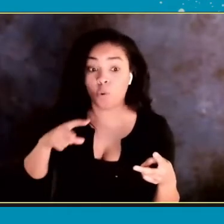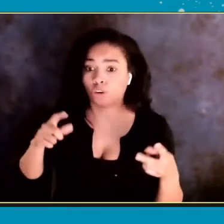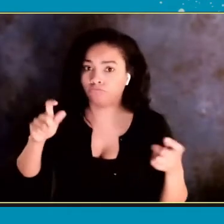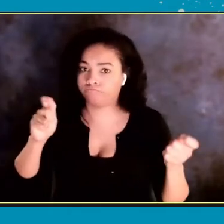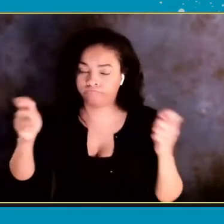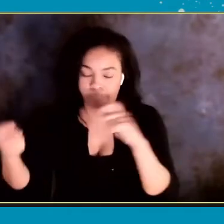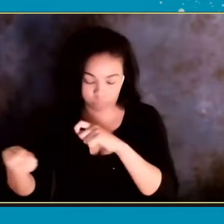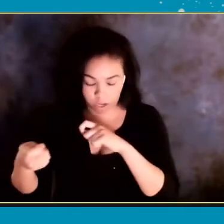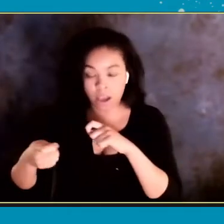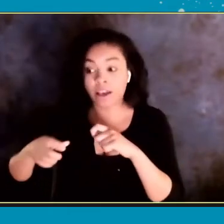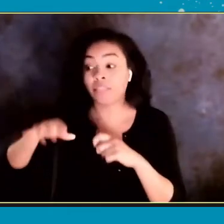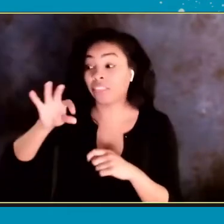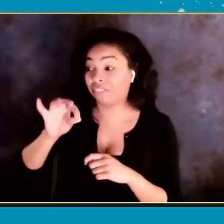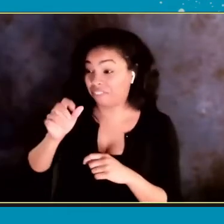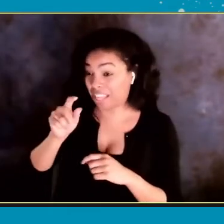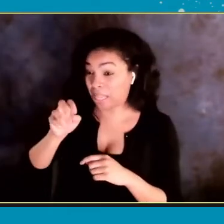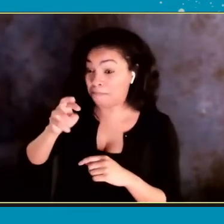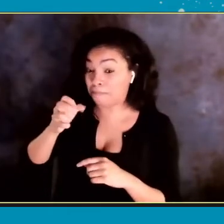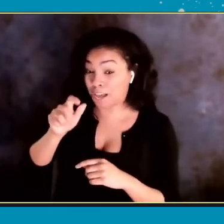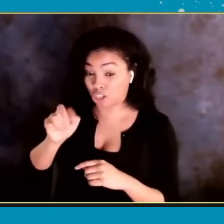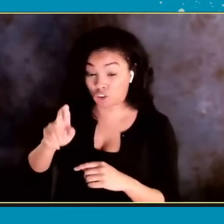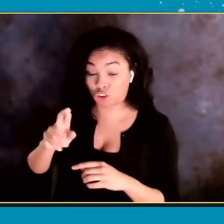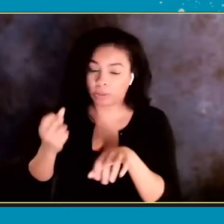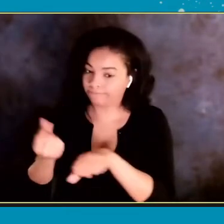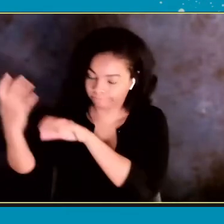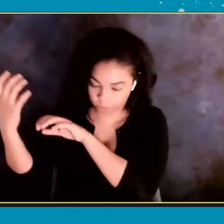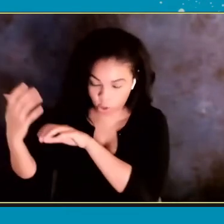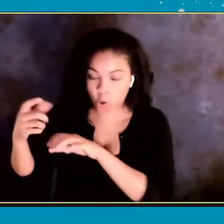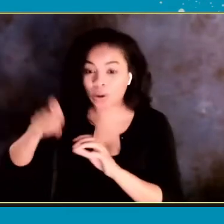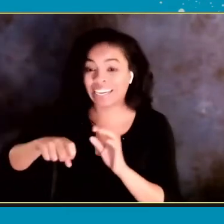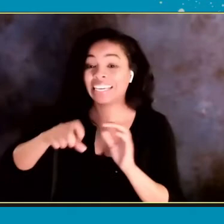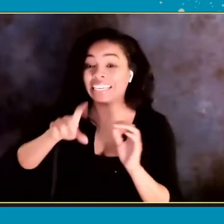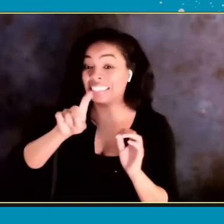abolish the filibuster. We do need statehood for DC, because